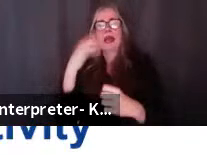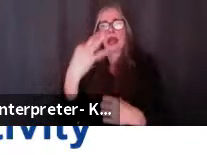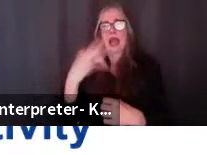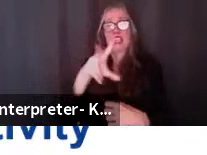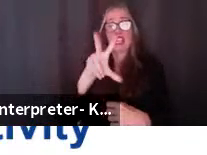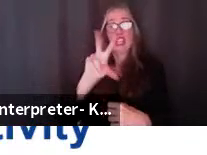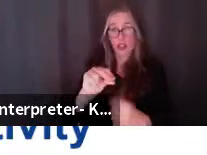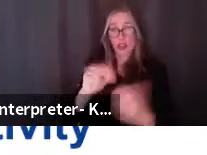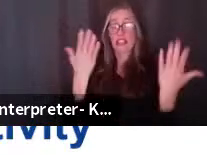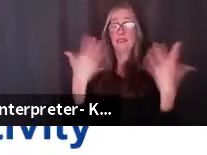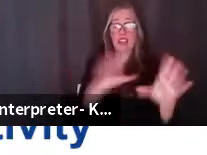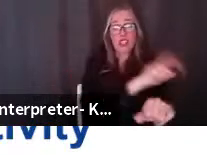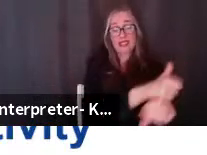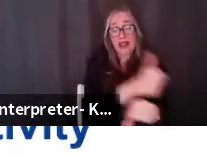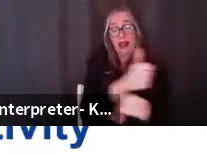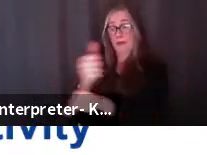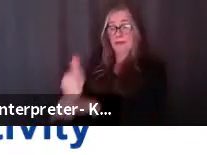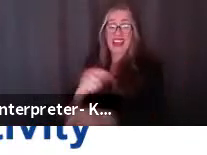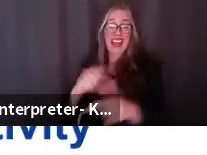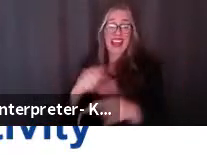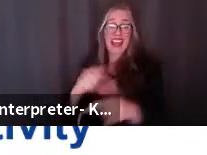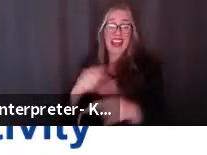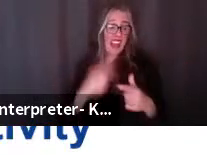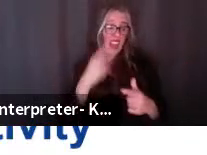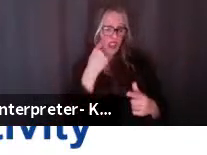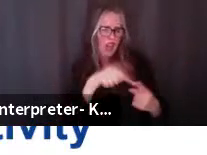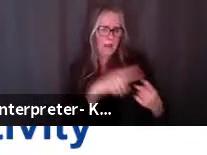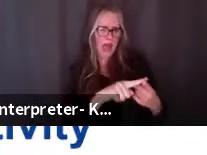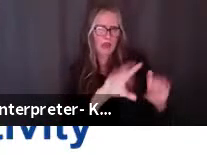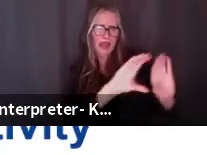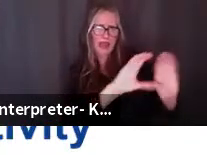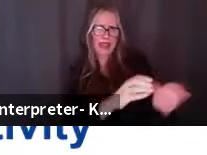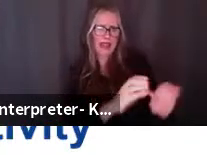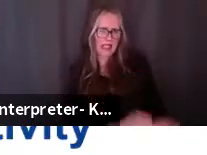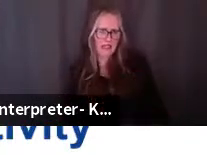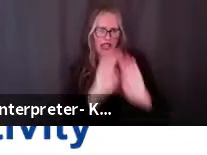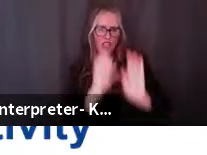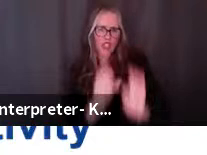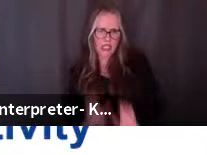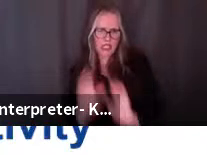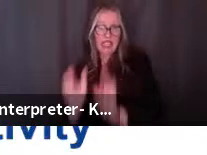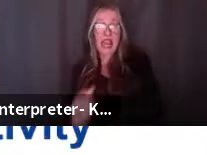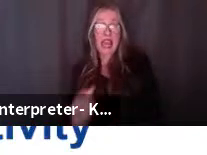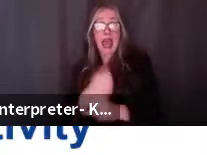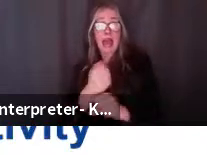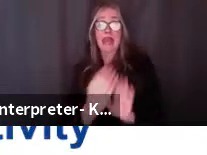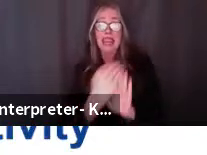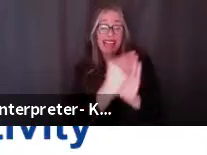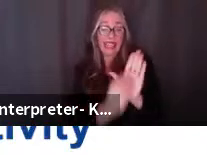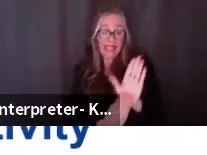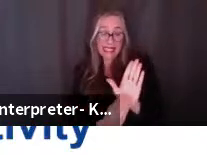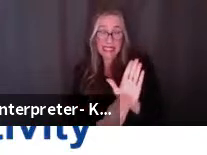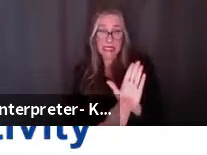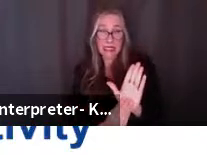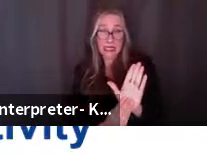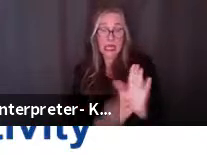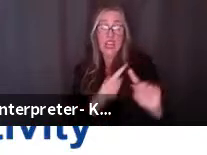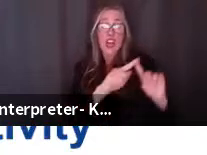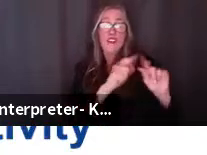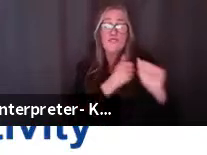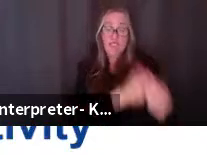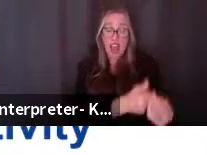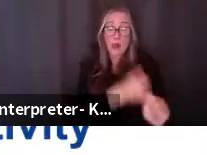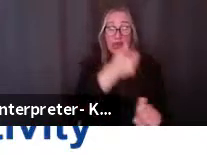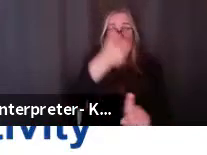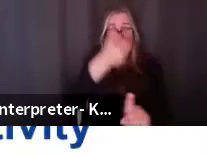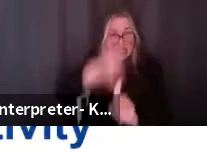existed based on u.s historical classifications and categorized this list into these particular regions at